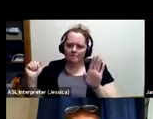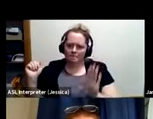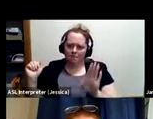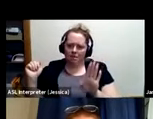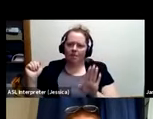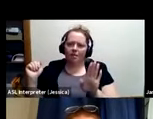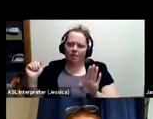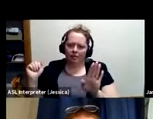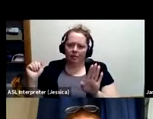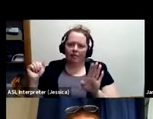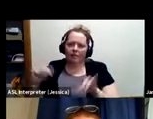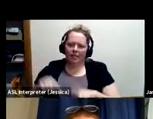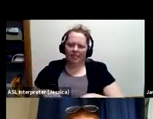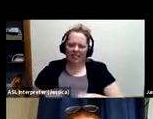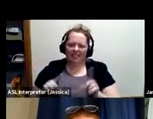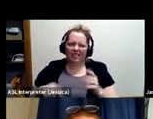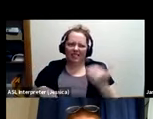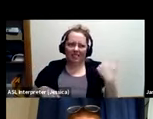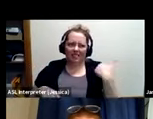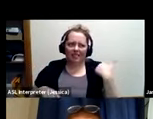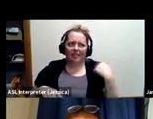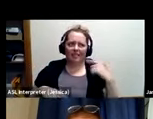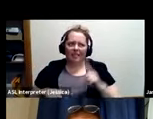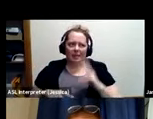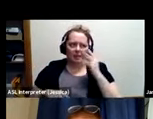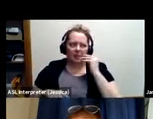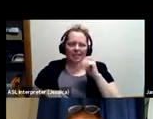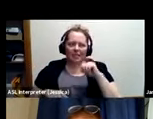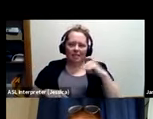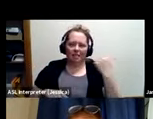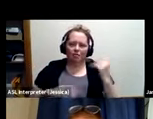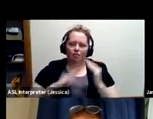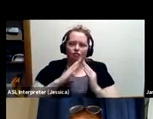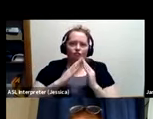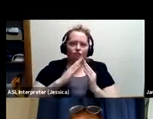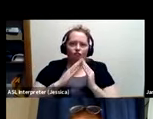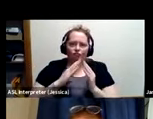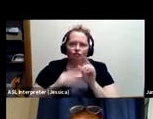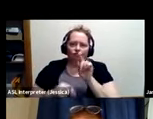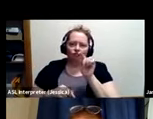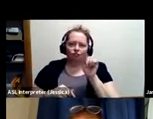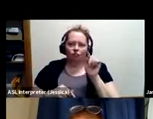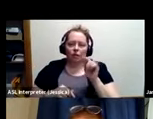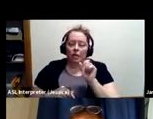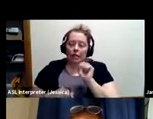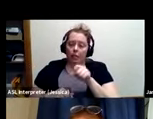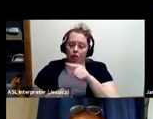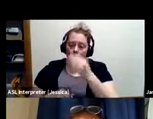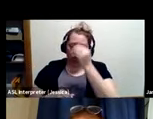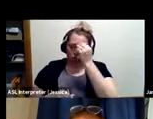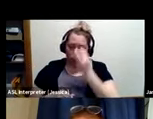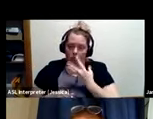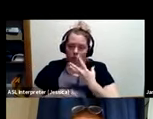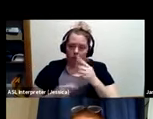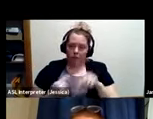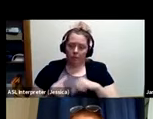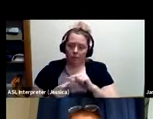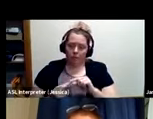that I'm more familiar with. Can you tell me what you think is unique about the Pittsburgh context for trans and non-binary